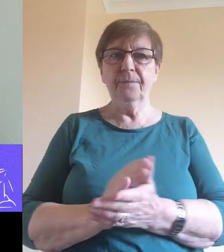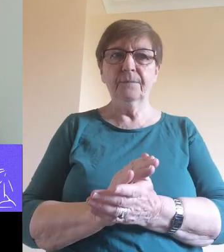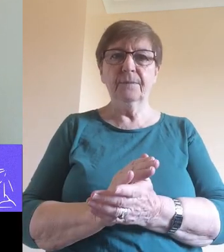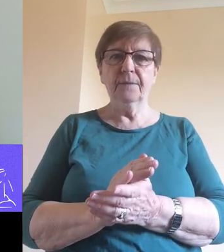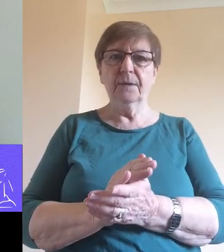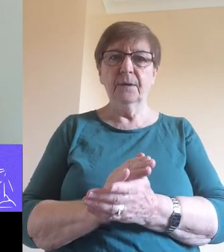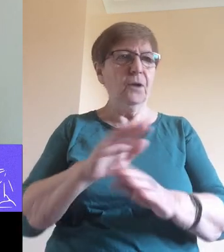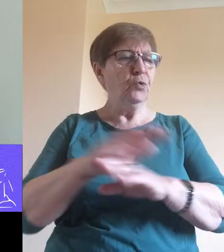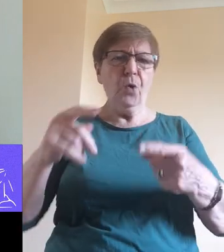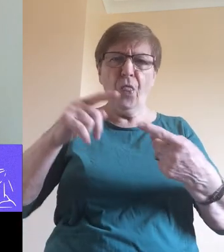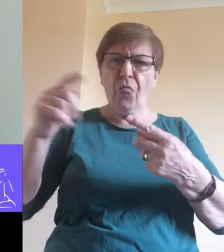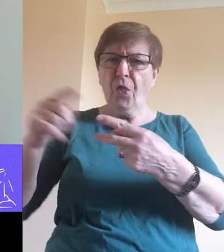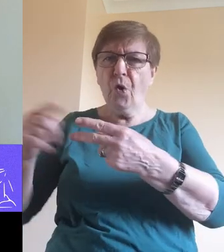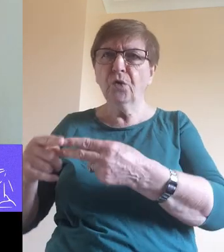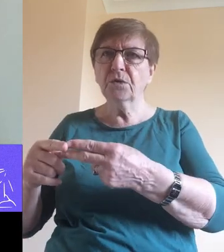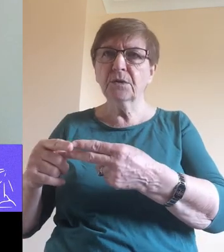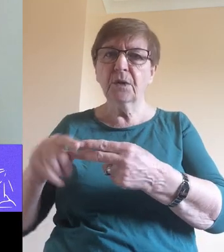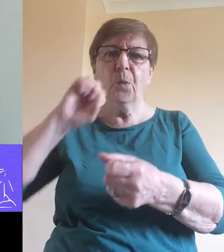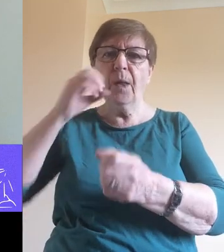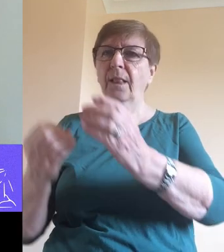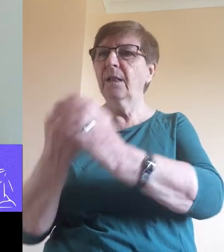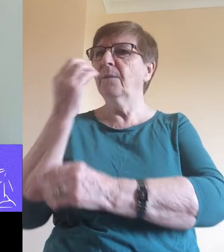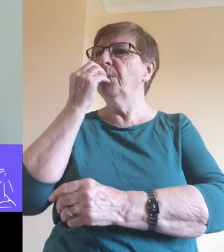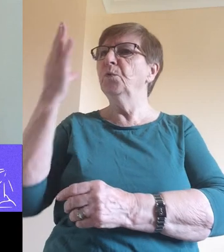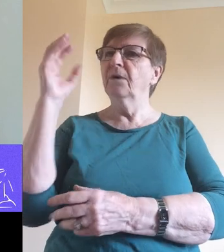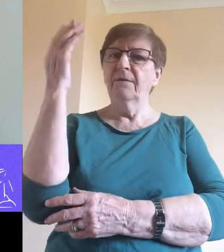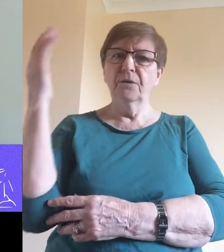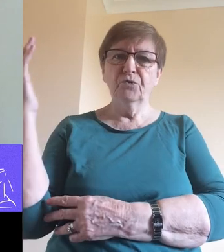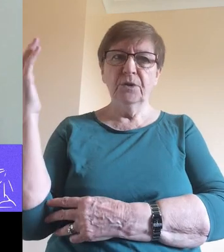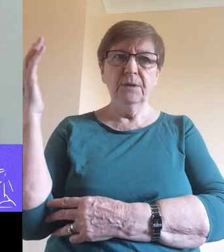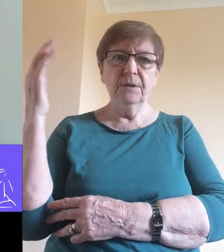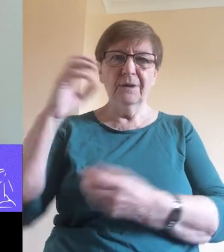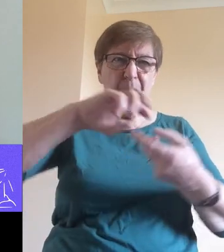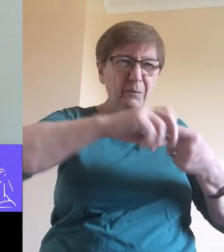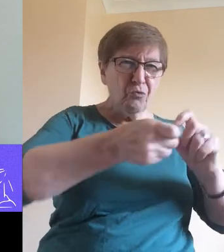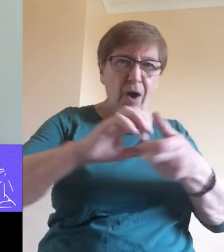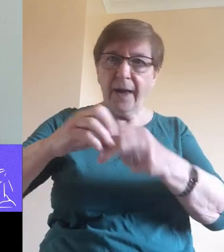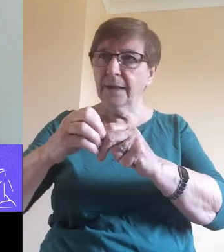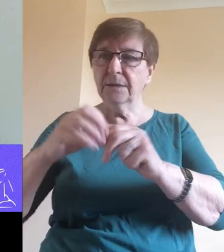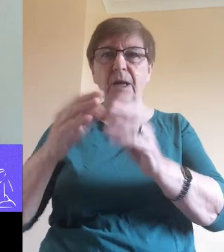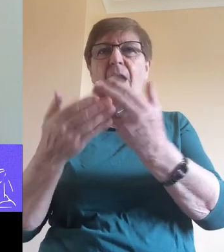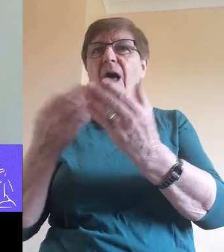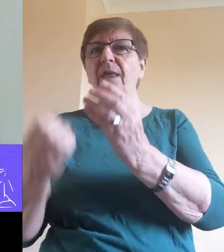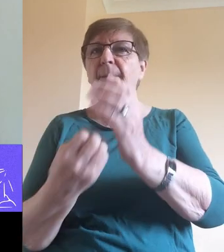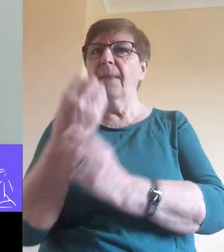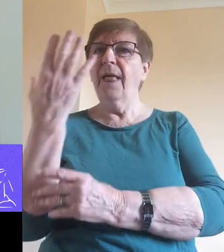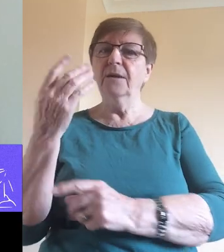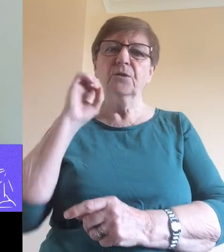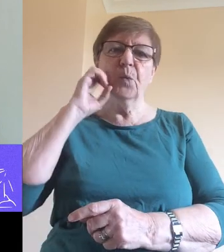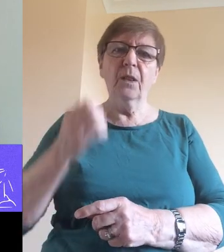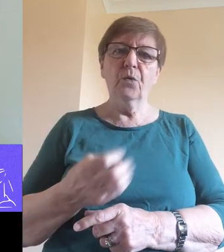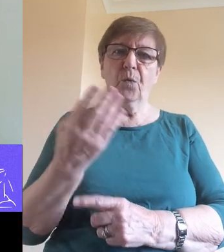Instead of the thorn bush will grow the juniper, and instead of briars, the myrtle will grow. This will